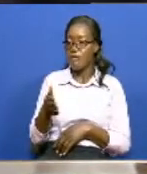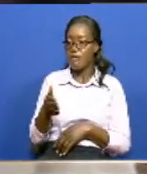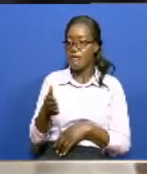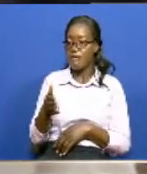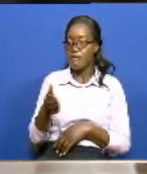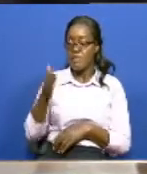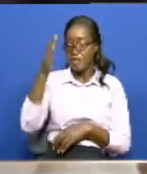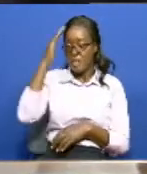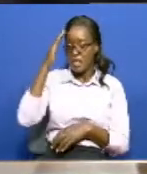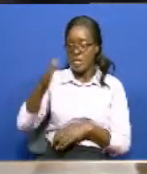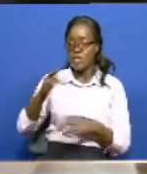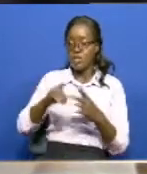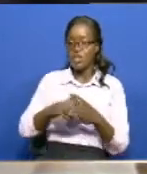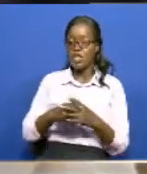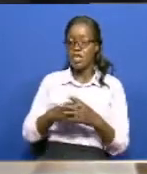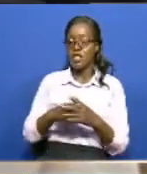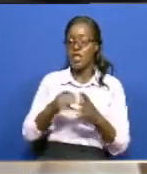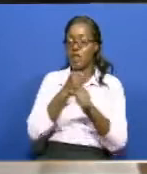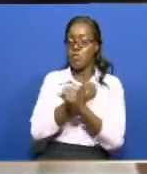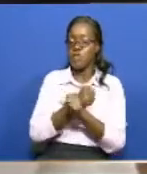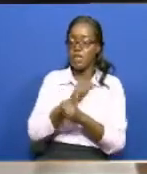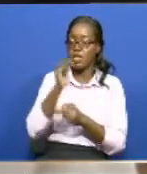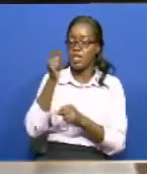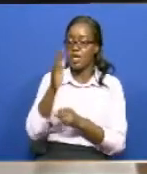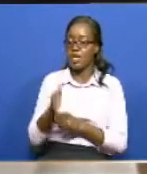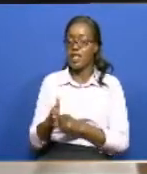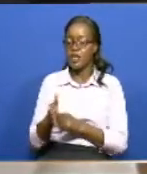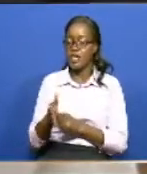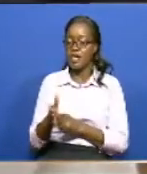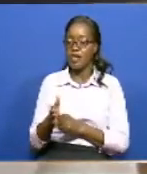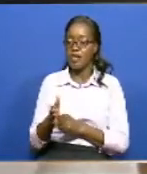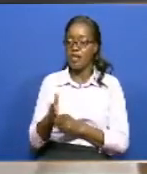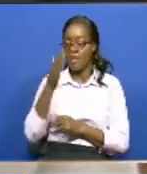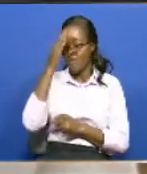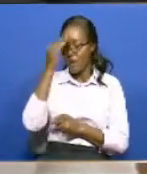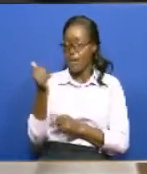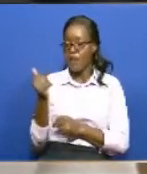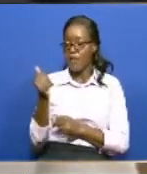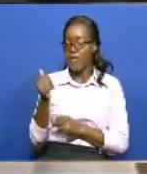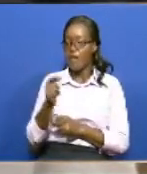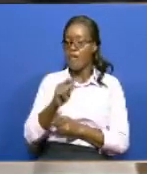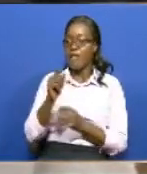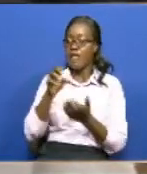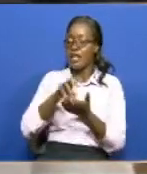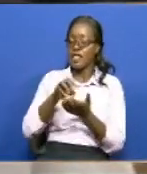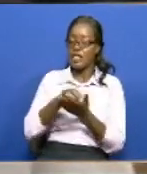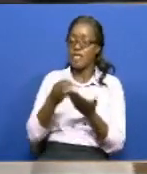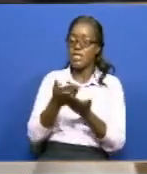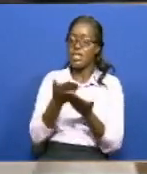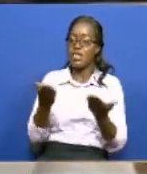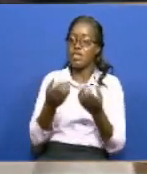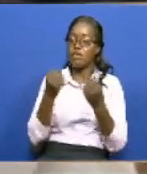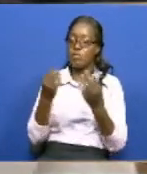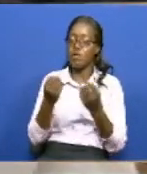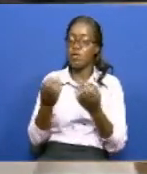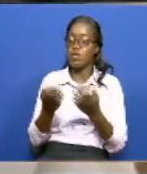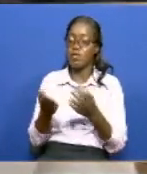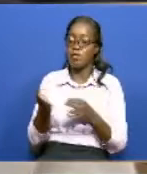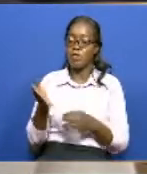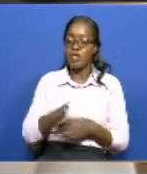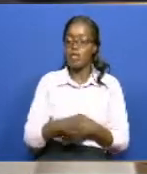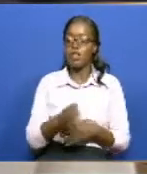mwelekeo inalinda mwananchi kawaida, kwa sababu kesi zao ile nyingi zimerundishwa kwa